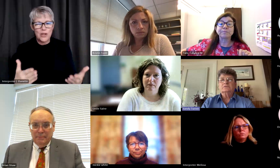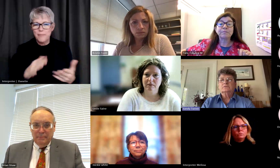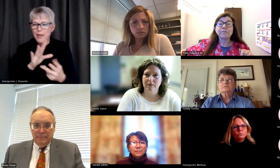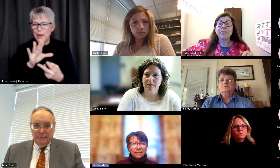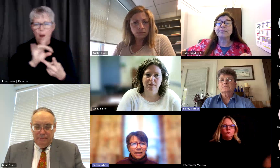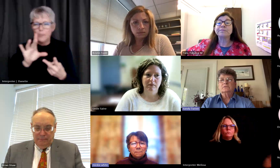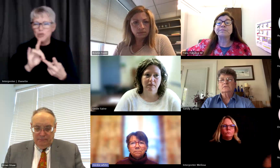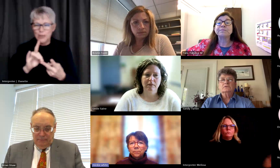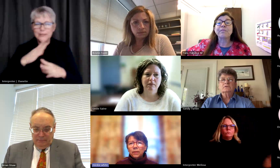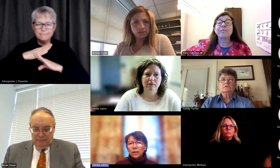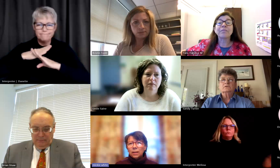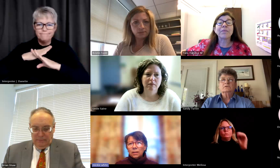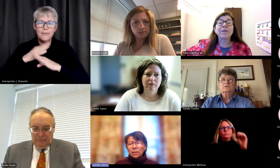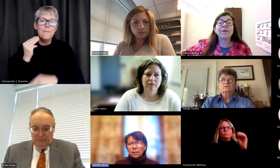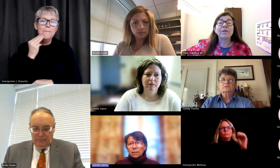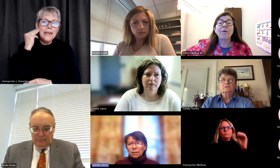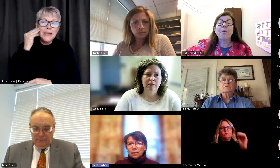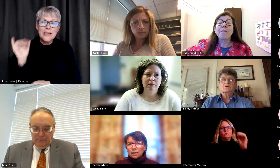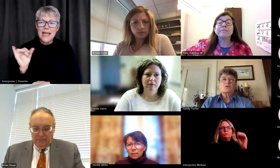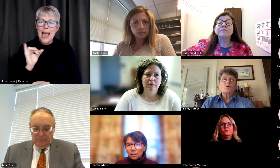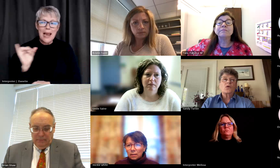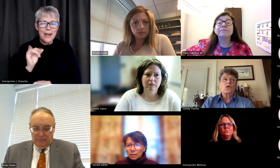off. Same.